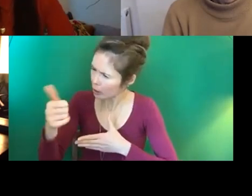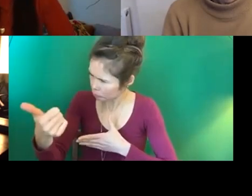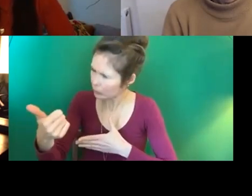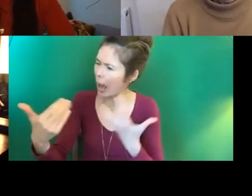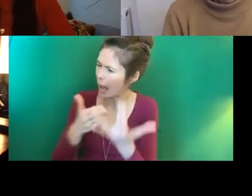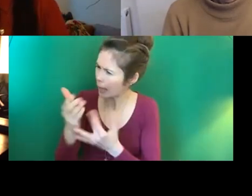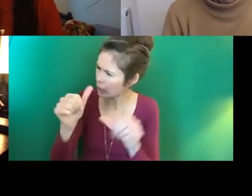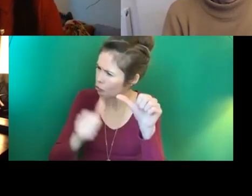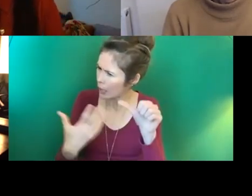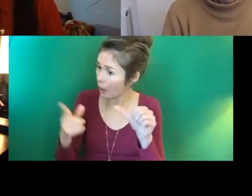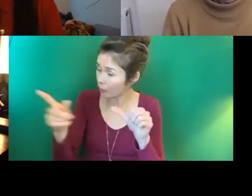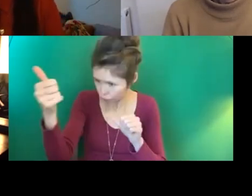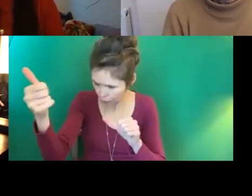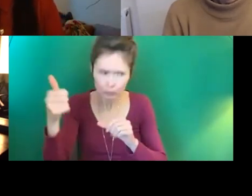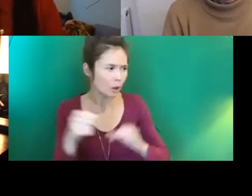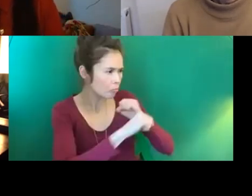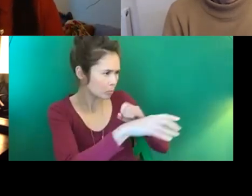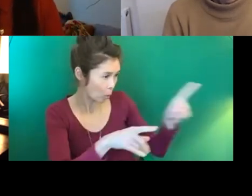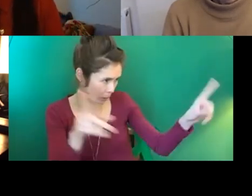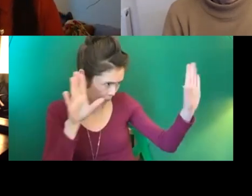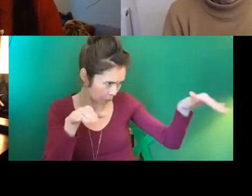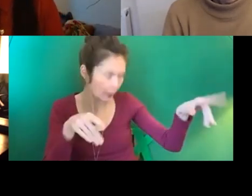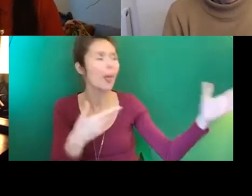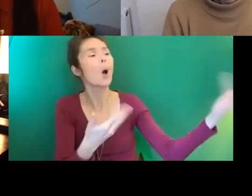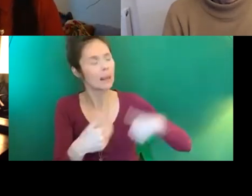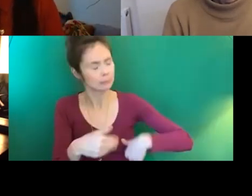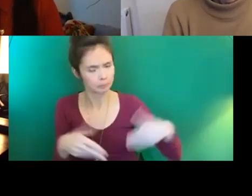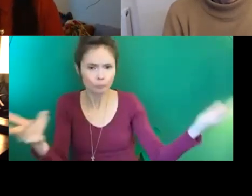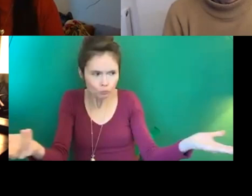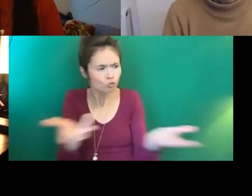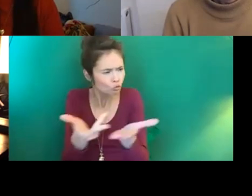Because, you know, sometimes the venue, they just don't know what to do with it.